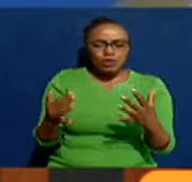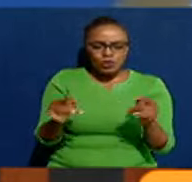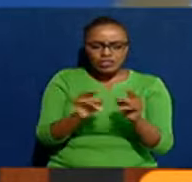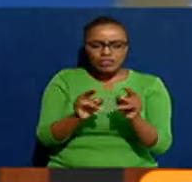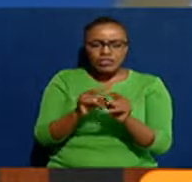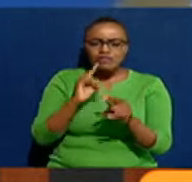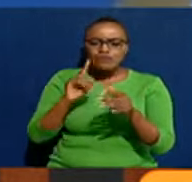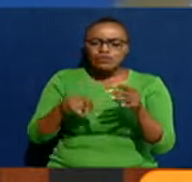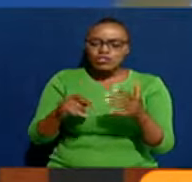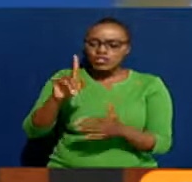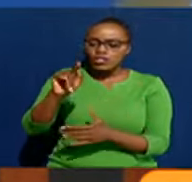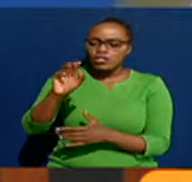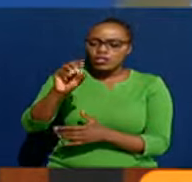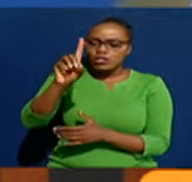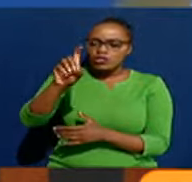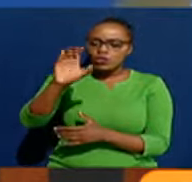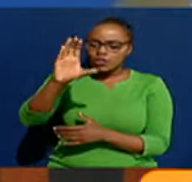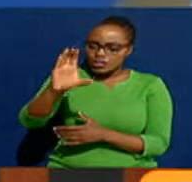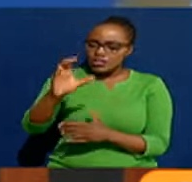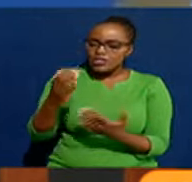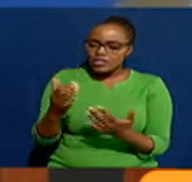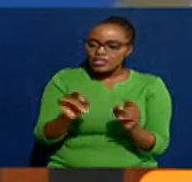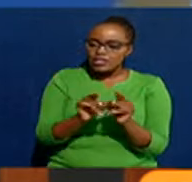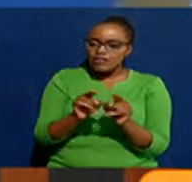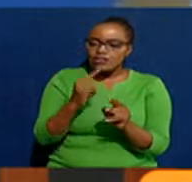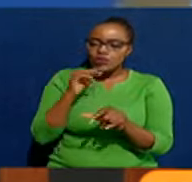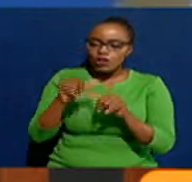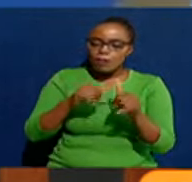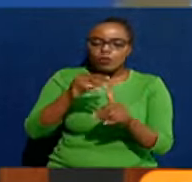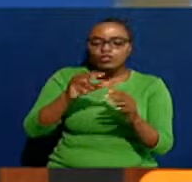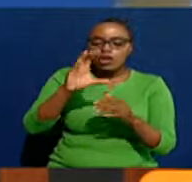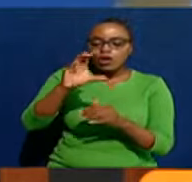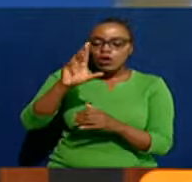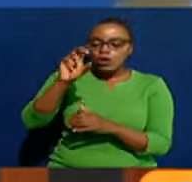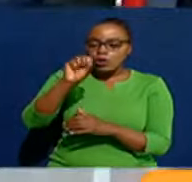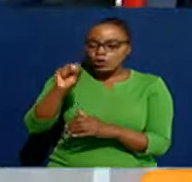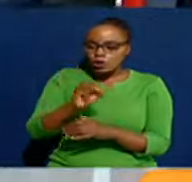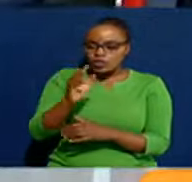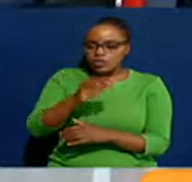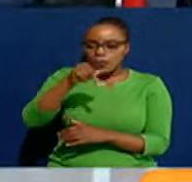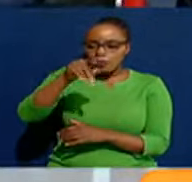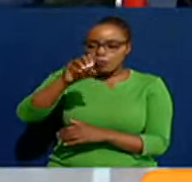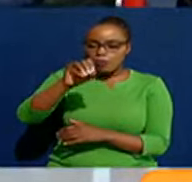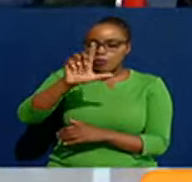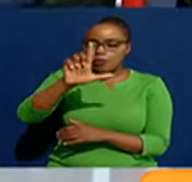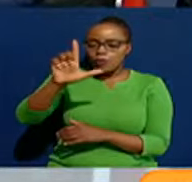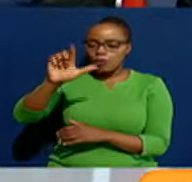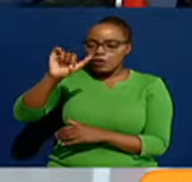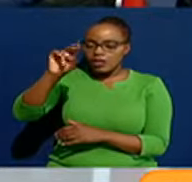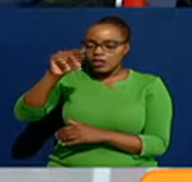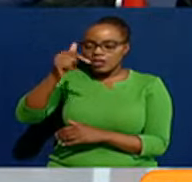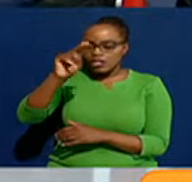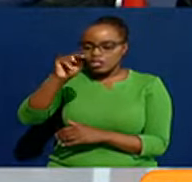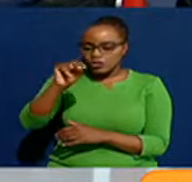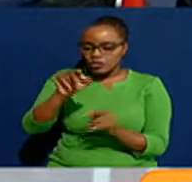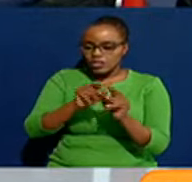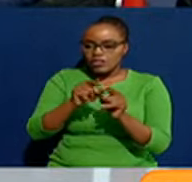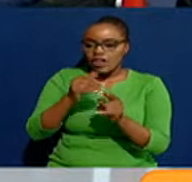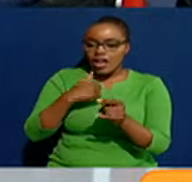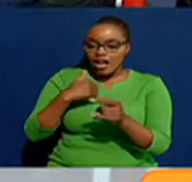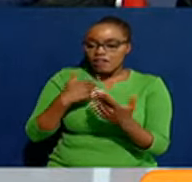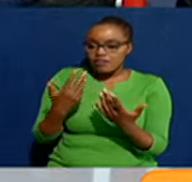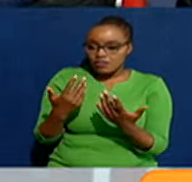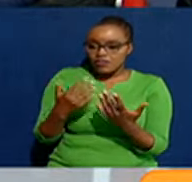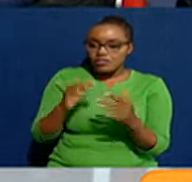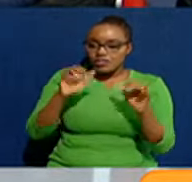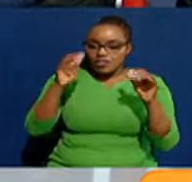not true. Oh, okay, what about what Anne mentioned, cross-pollination, right? The potential of... If I have a farm here, mm-hmm. or a